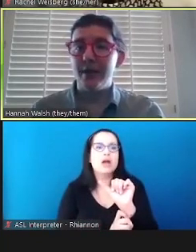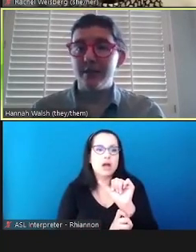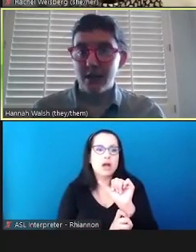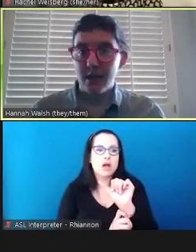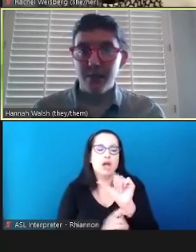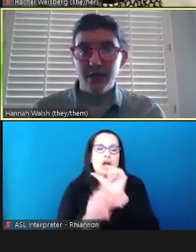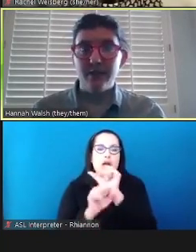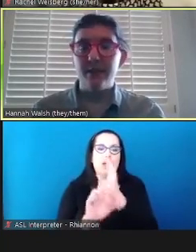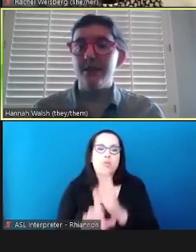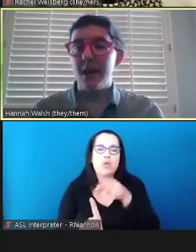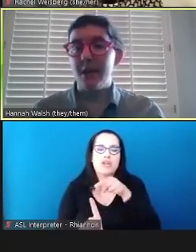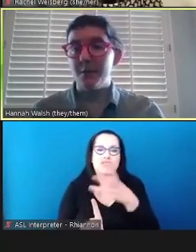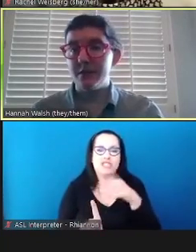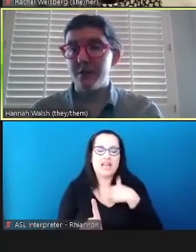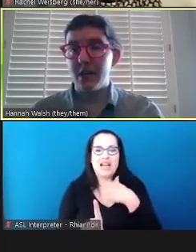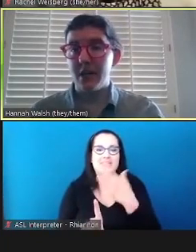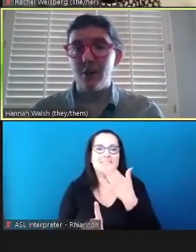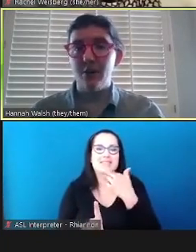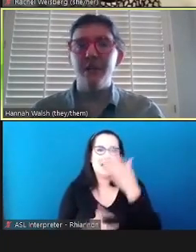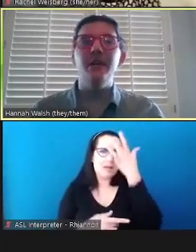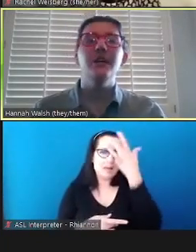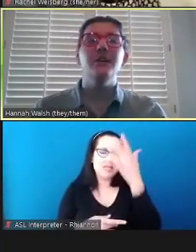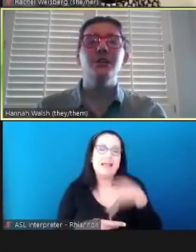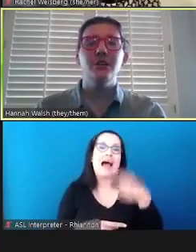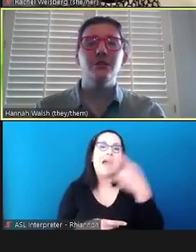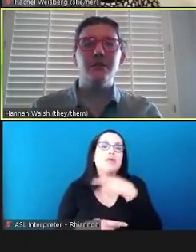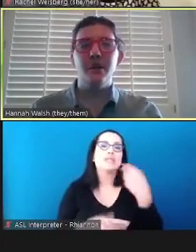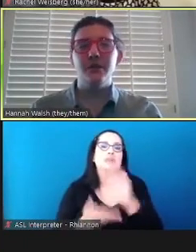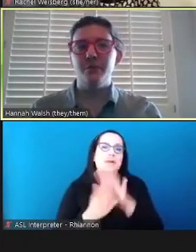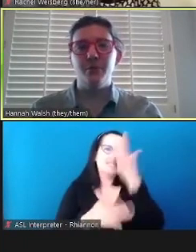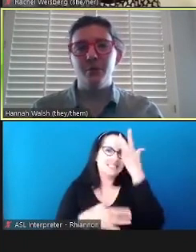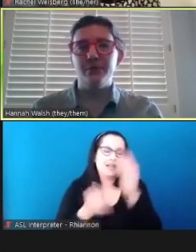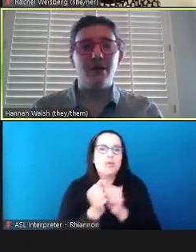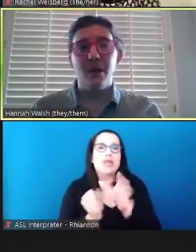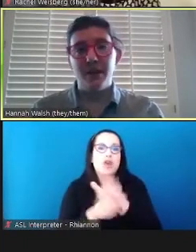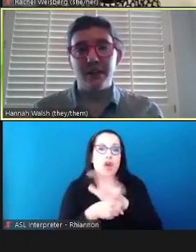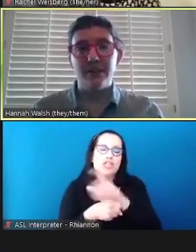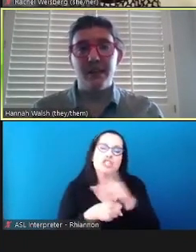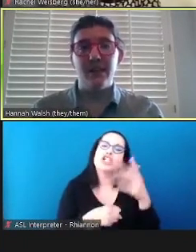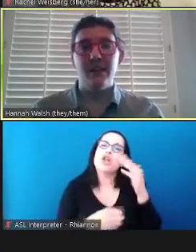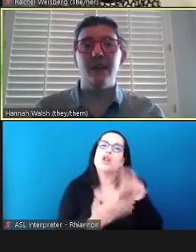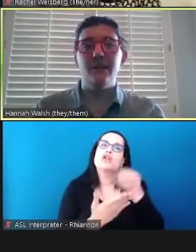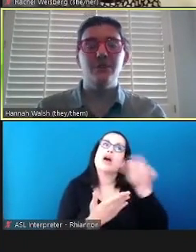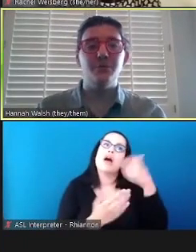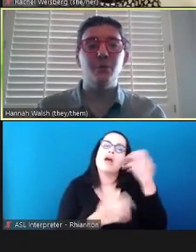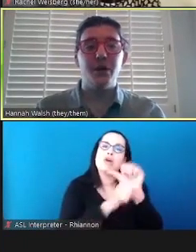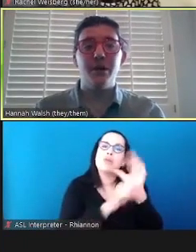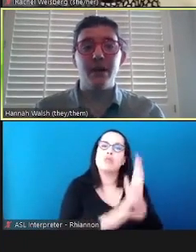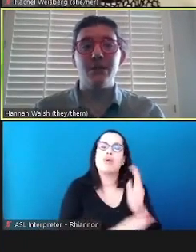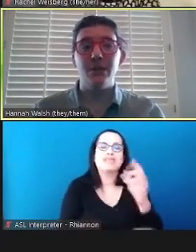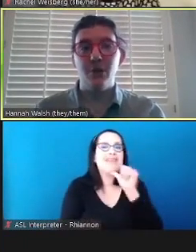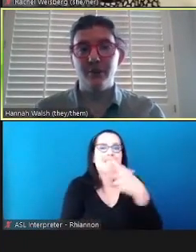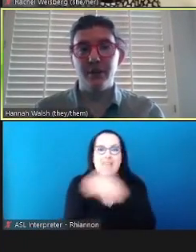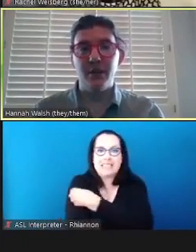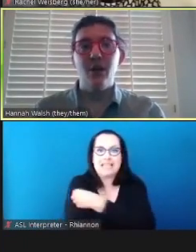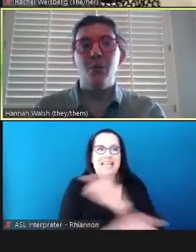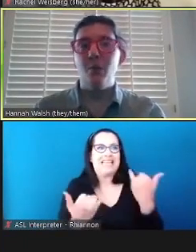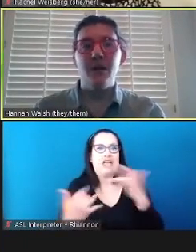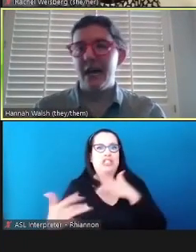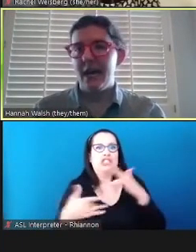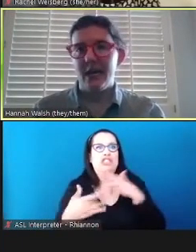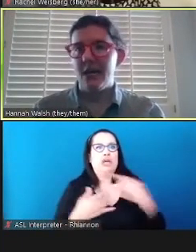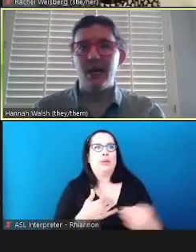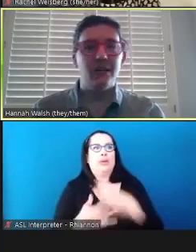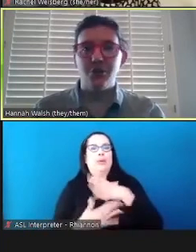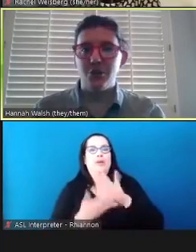who has diabetes and is high risk for getting COVID. She learns that other employees are not vaccinated, and she's worried about catching COVID.